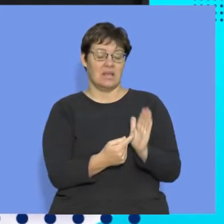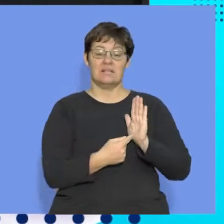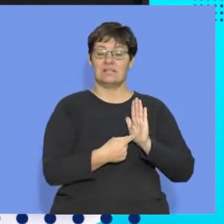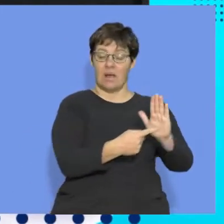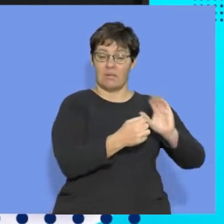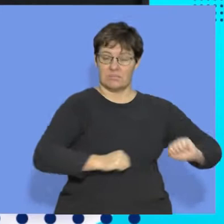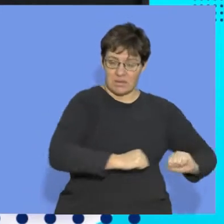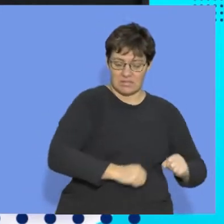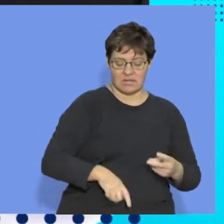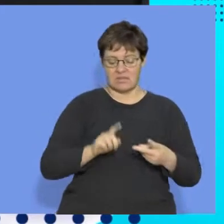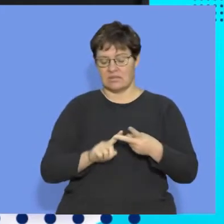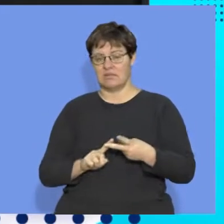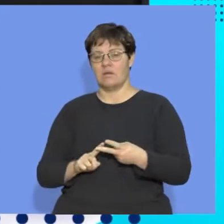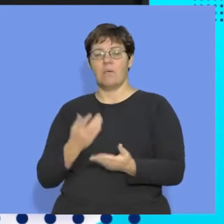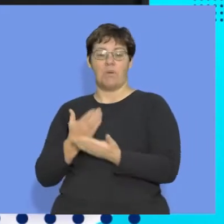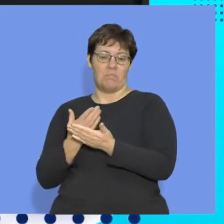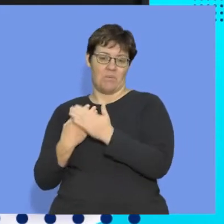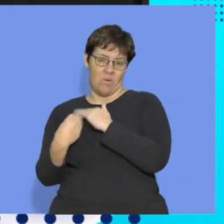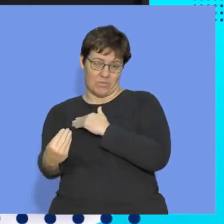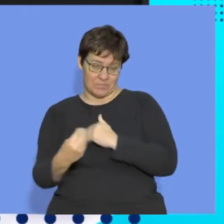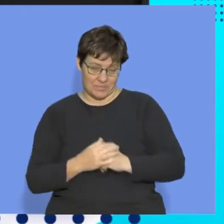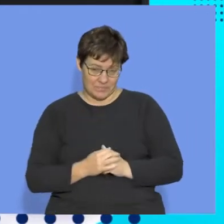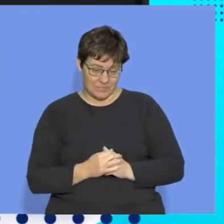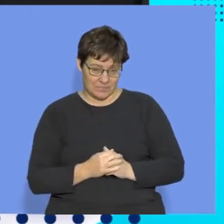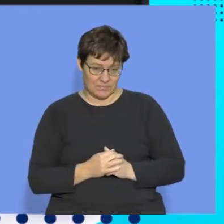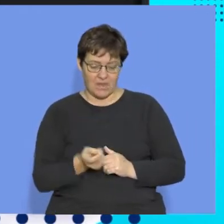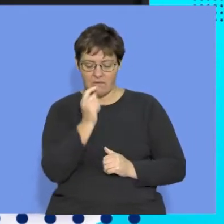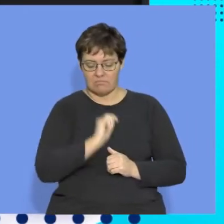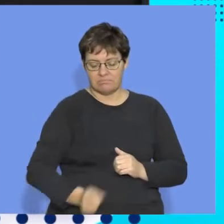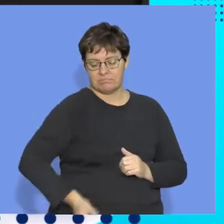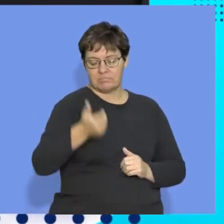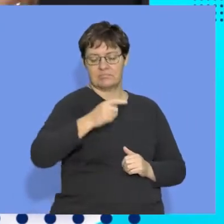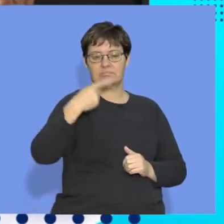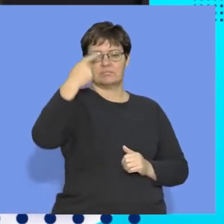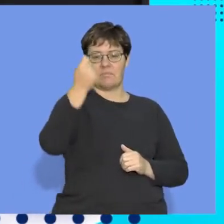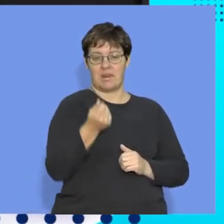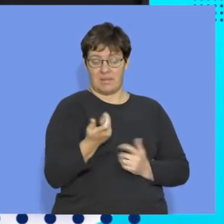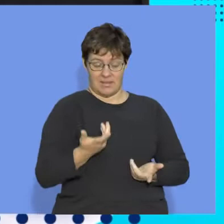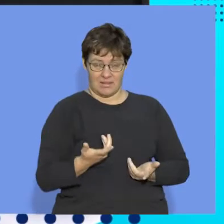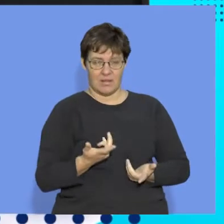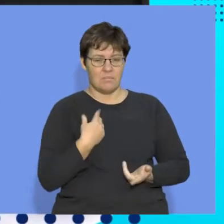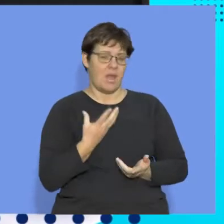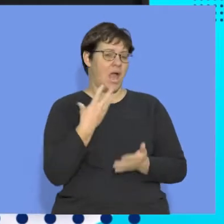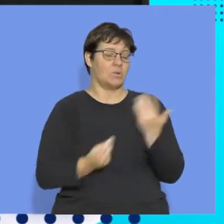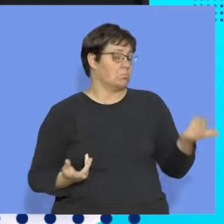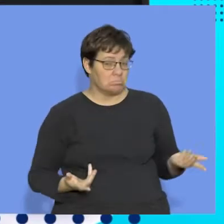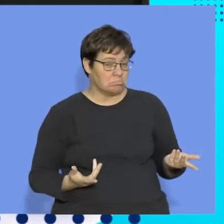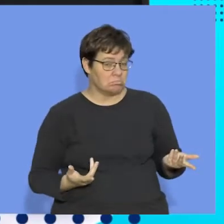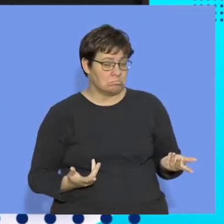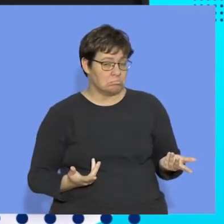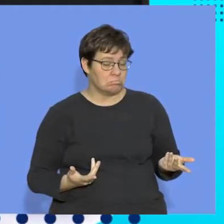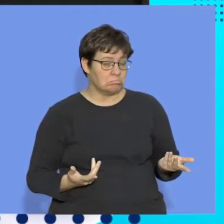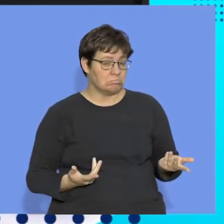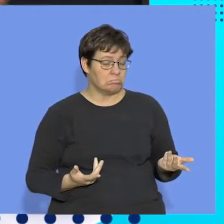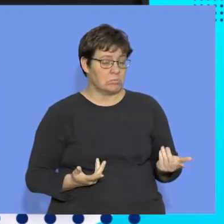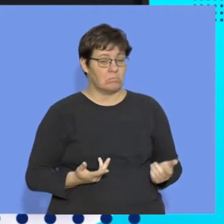space, understand the possible outcome. Okay. If I flip a coin, what is a possible outcome? I can get